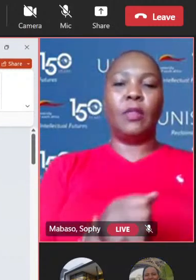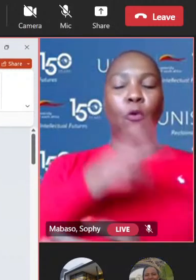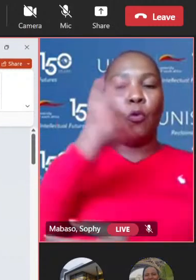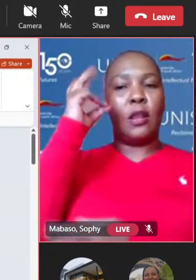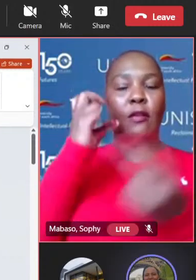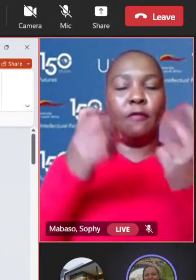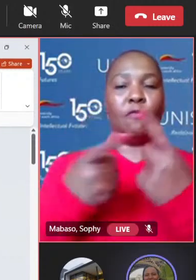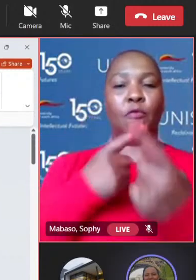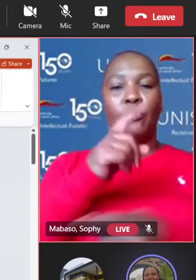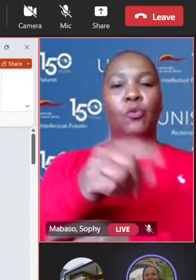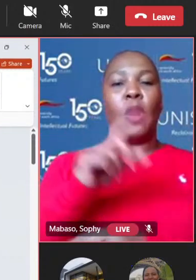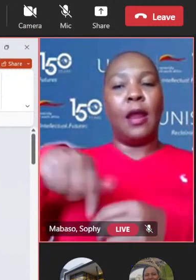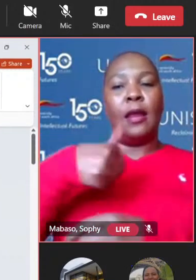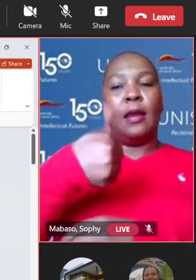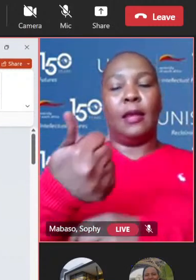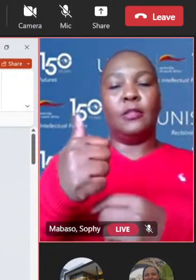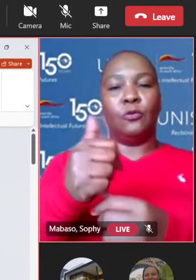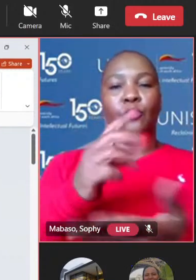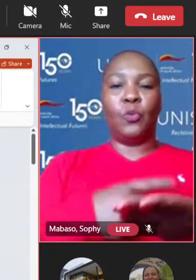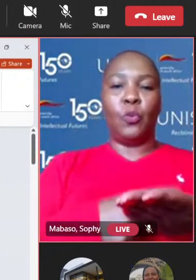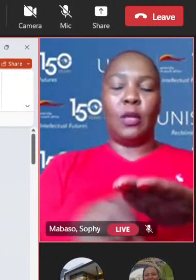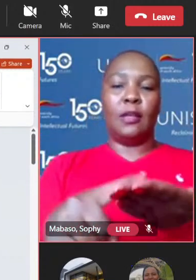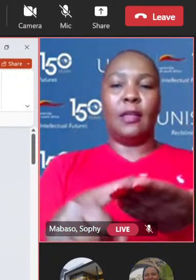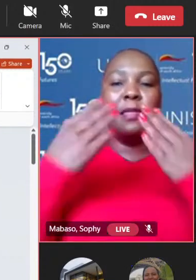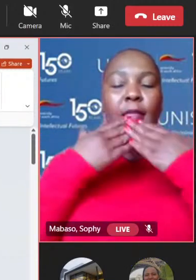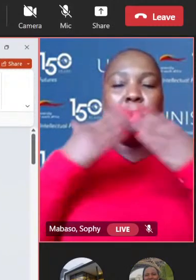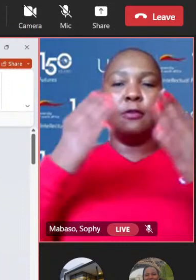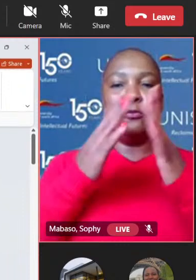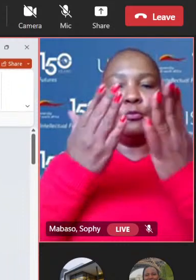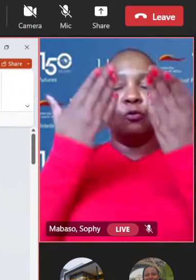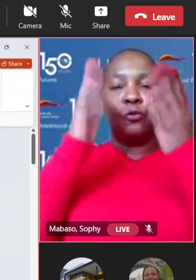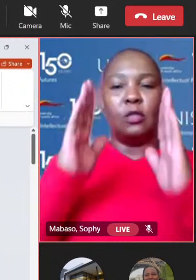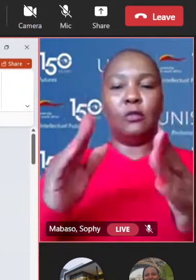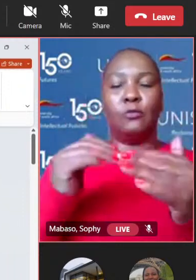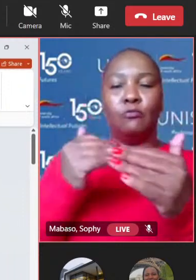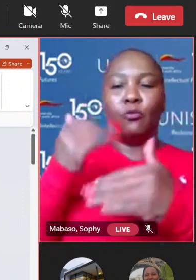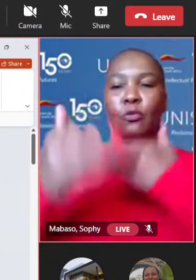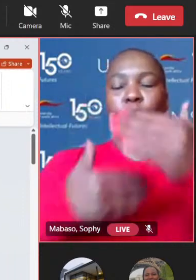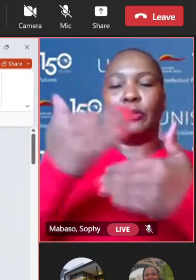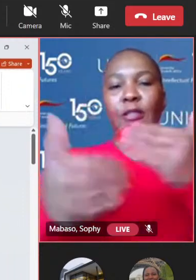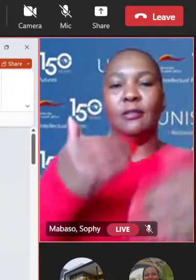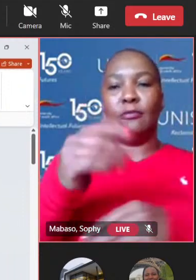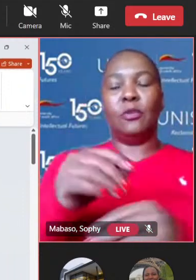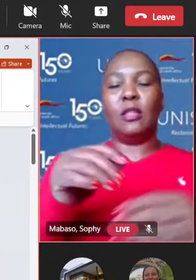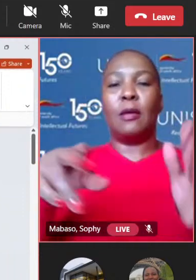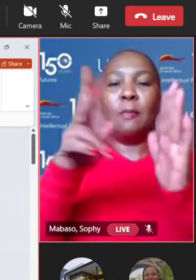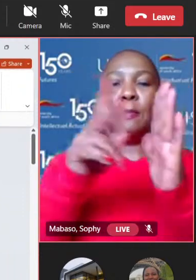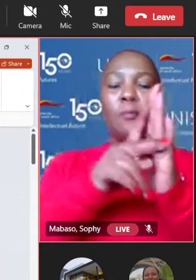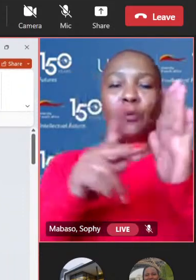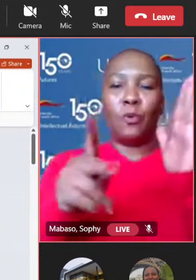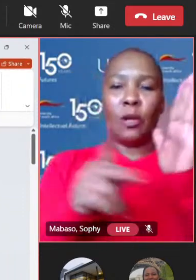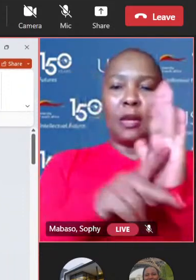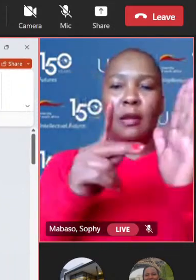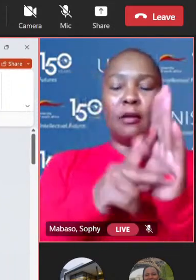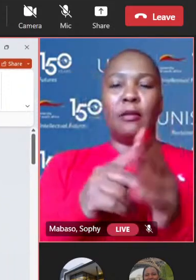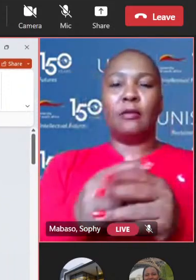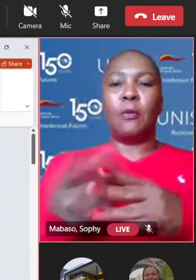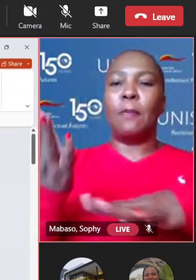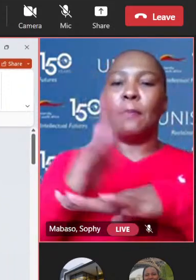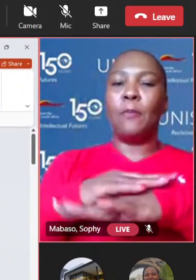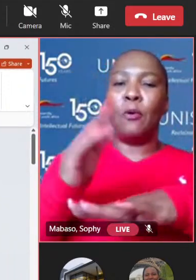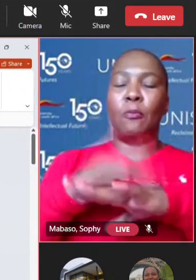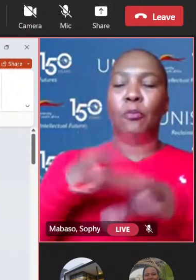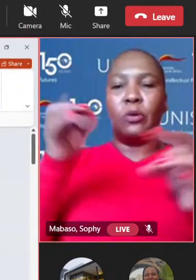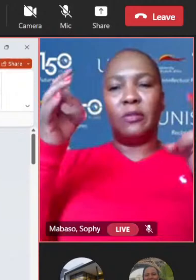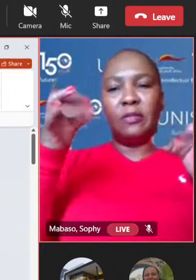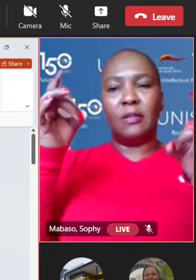week. So thanks, students. So to move along in the program, so we've had quite a lot of information already that you guys would